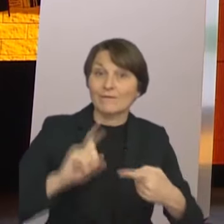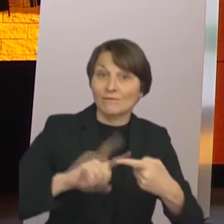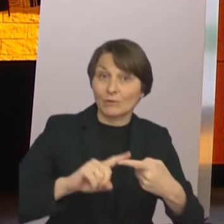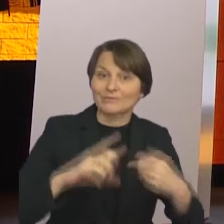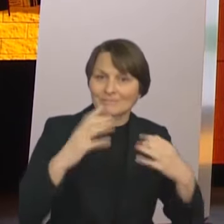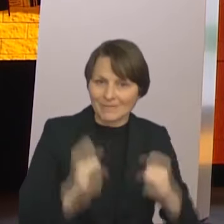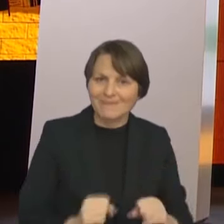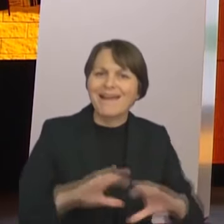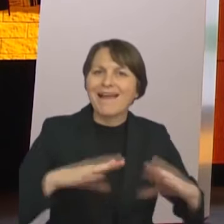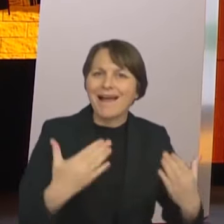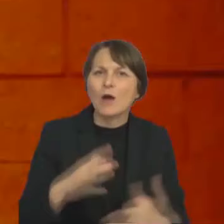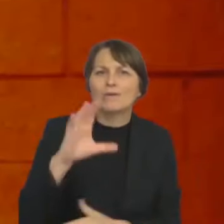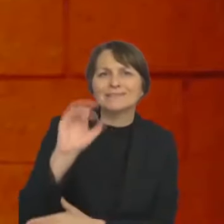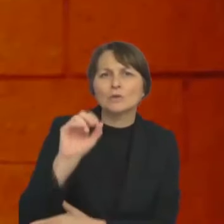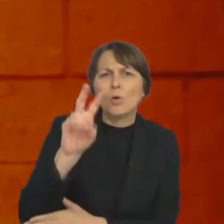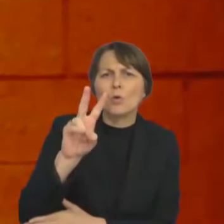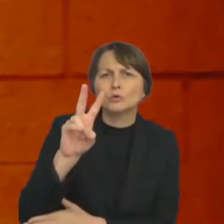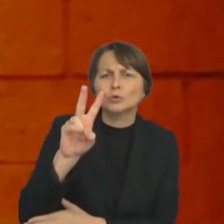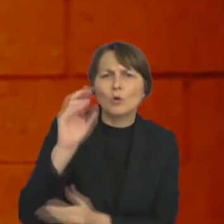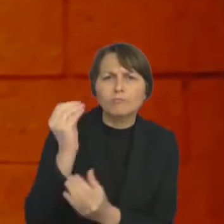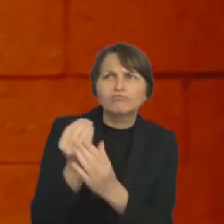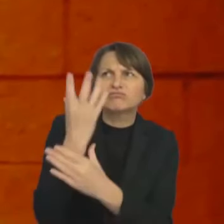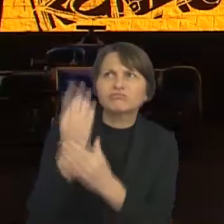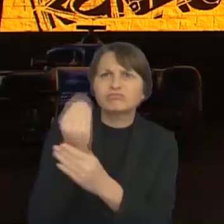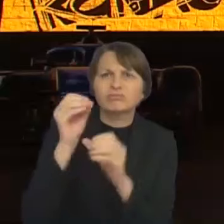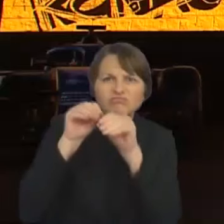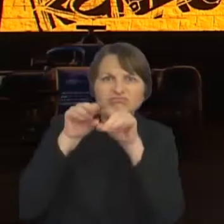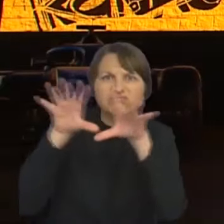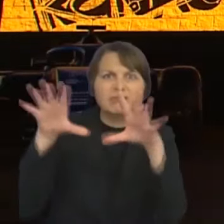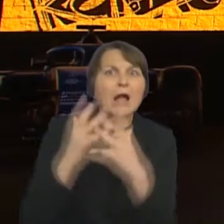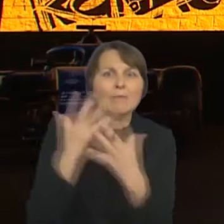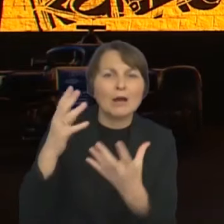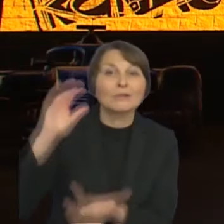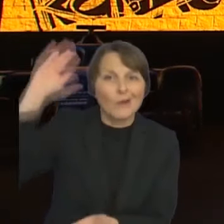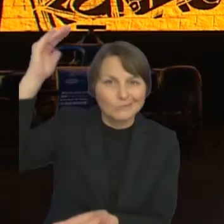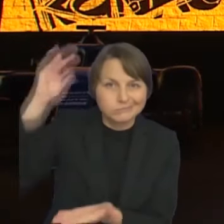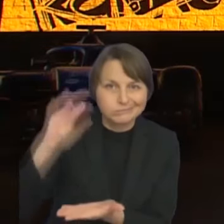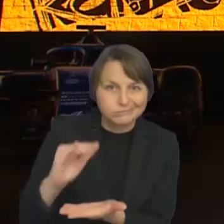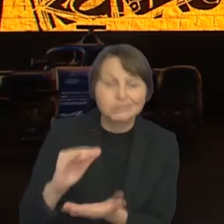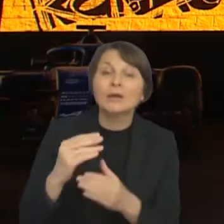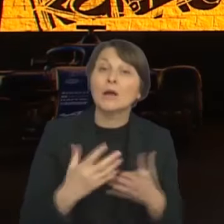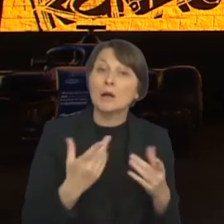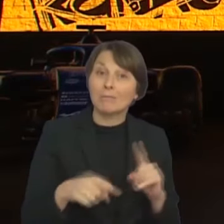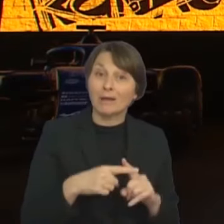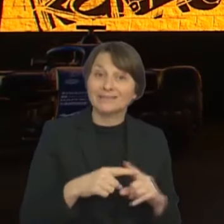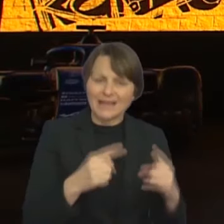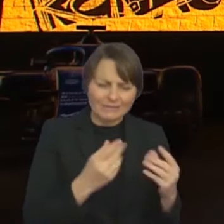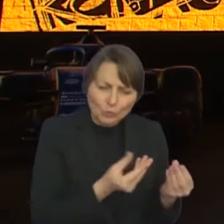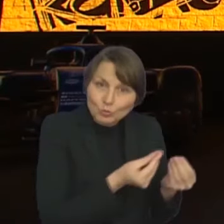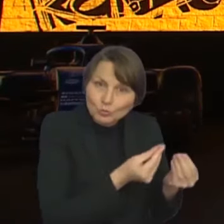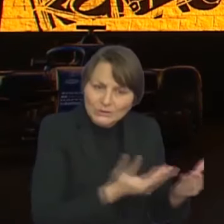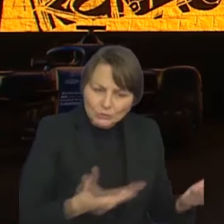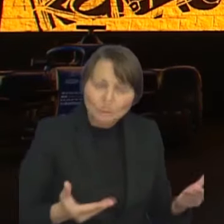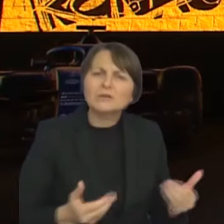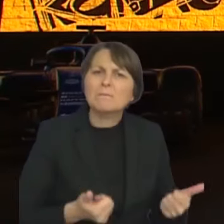footprint and an optimized use of the resources that we have to the benefit of the